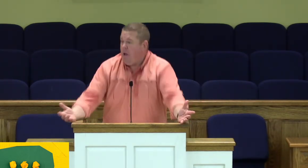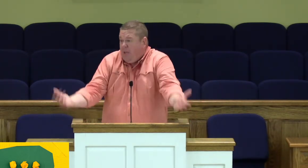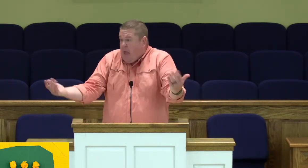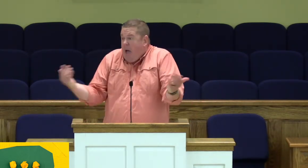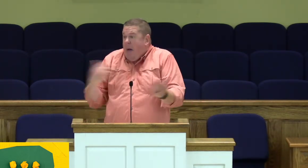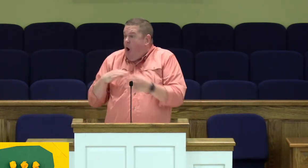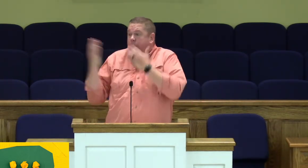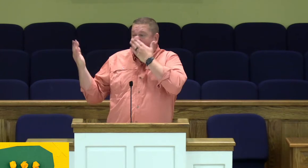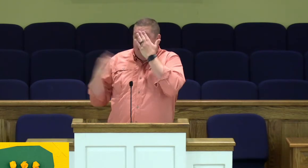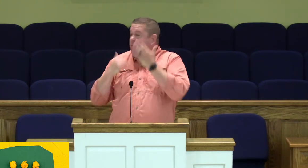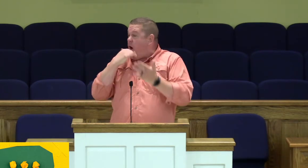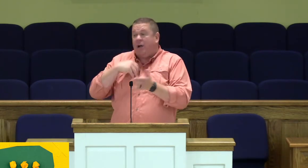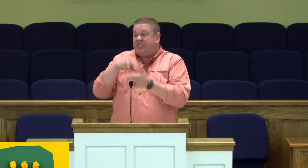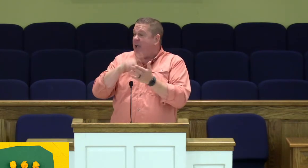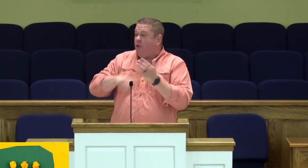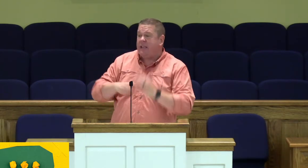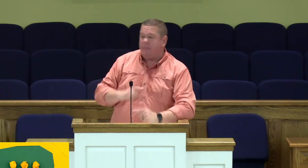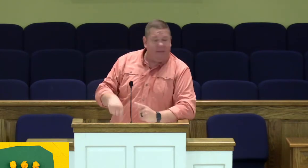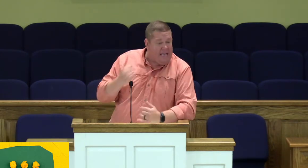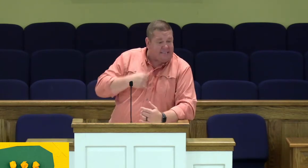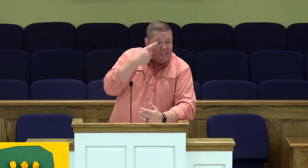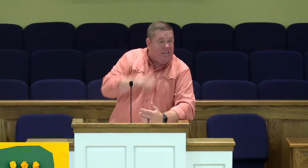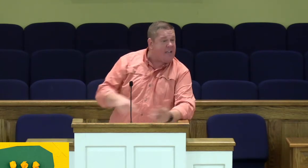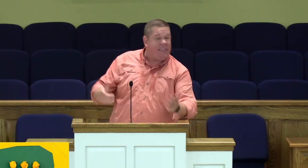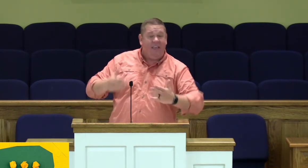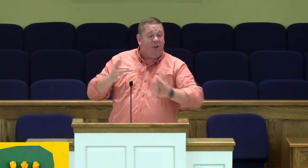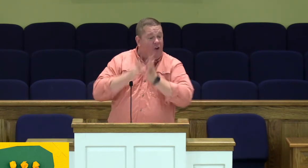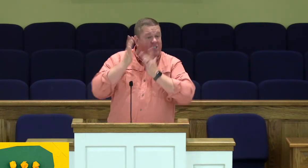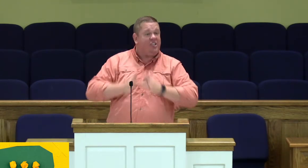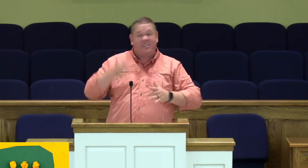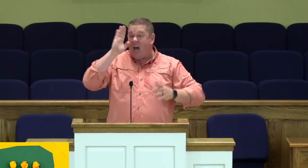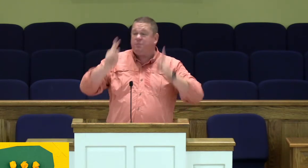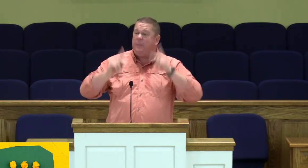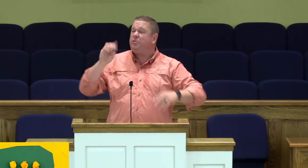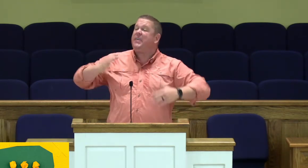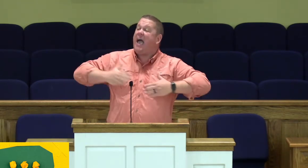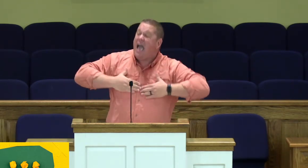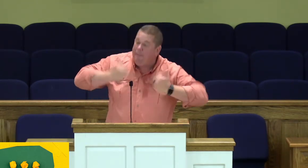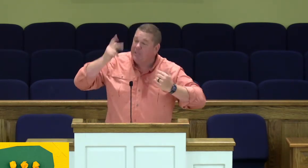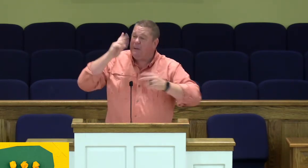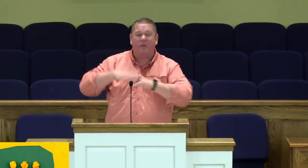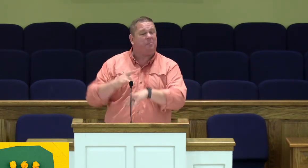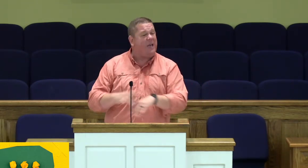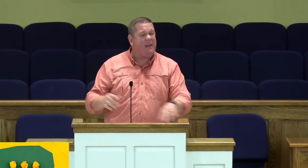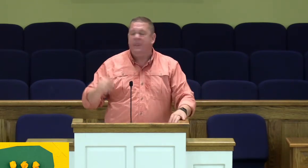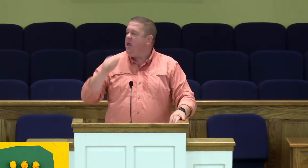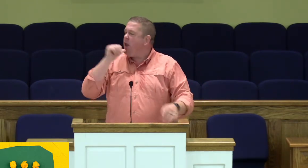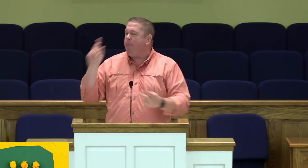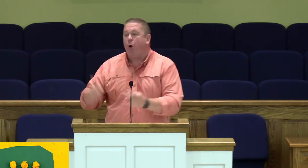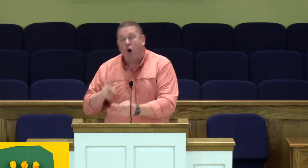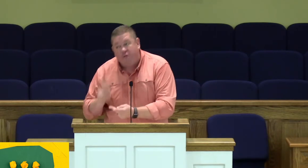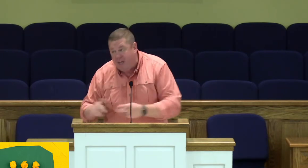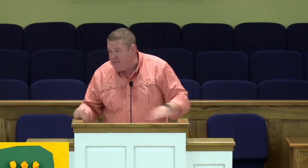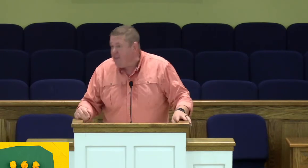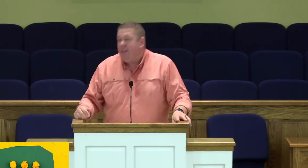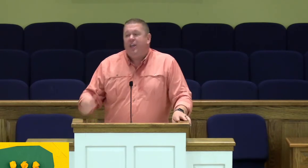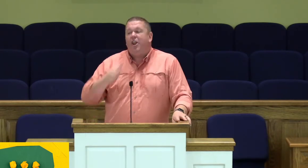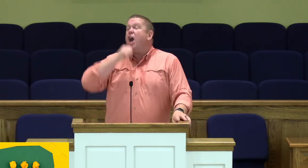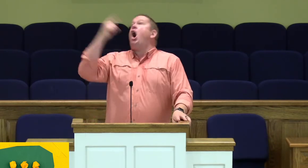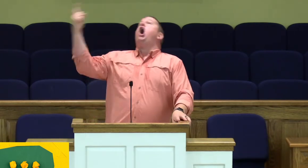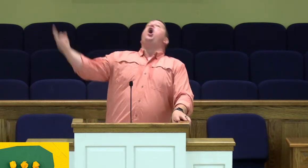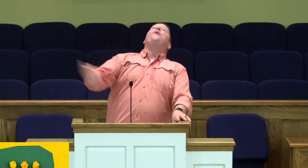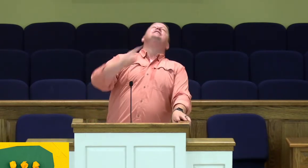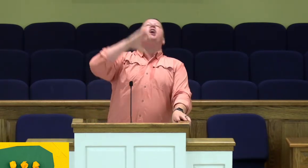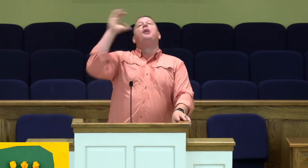Who? I mean, I'm open. If I'm wrong, I'll stand corrected. But last I checked, Christians, God's people should be the happiest people on the planet. Not perfect,